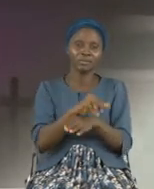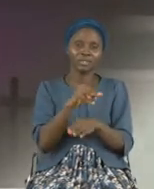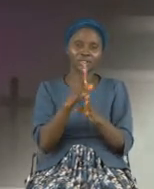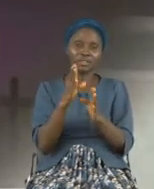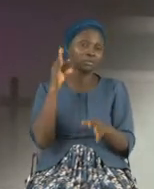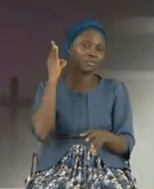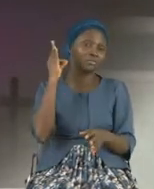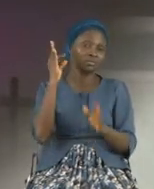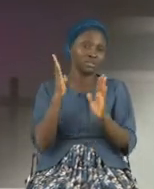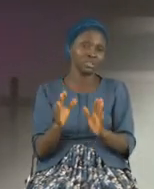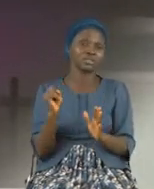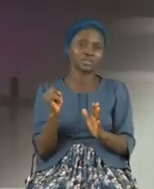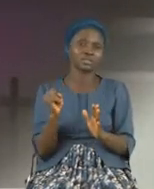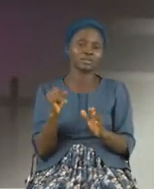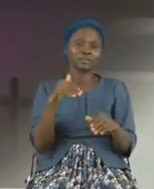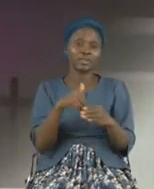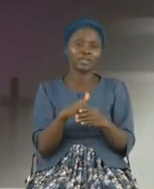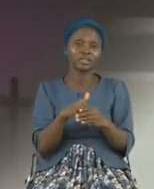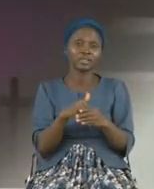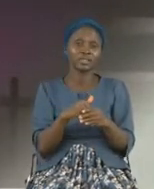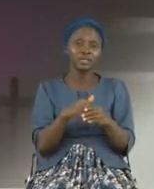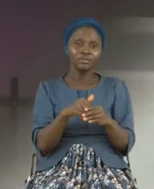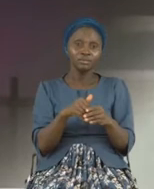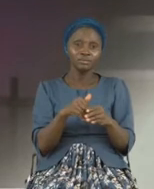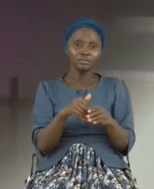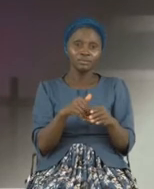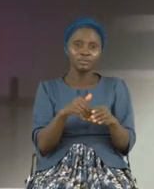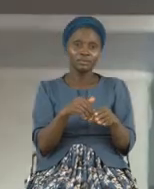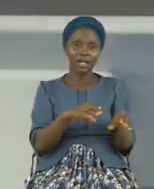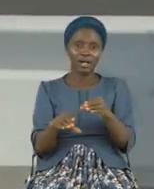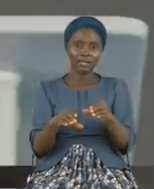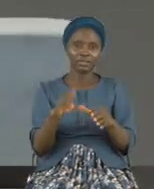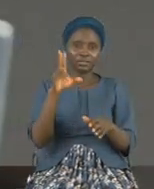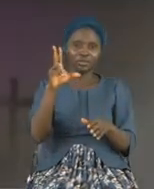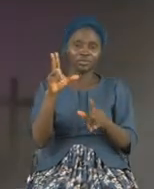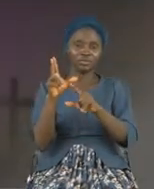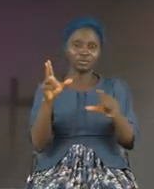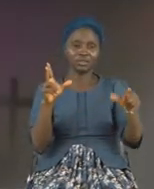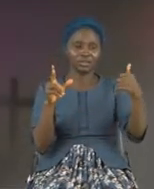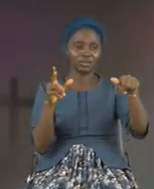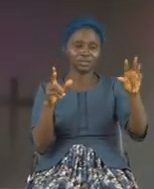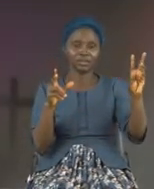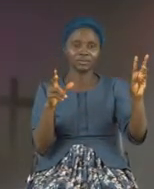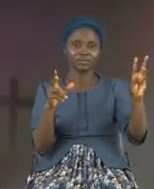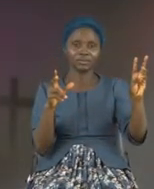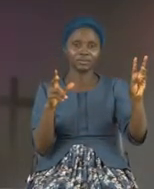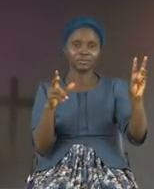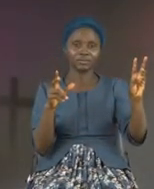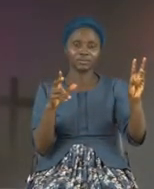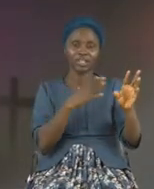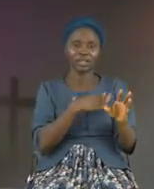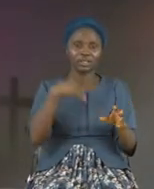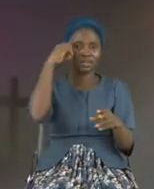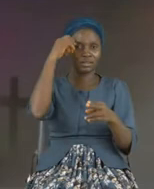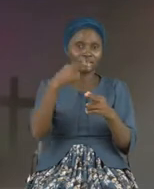3 verse 16. Acts chapter 3 verse 16. And his name,